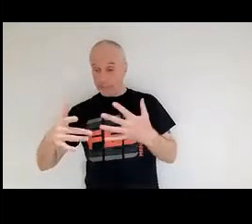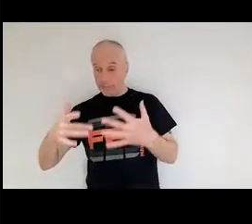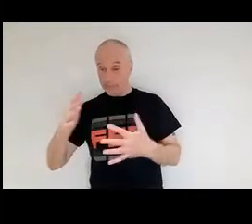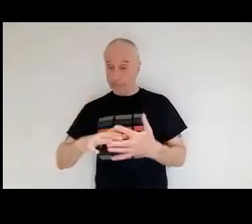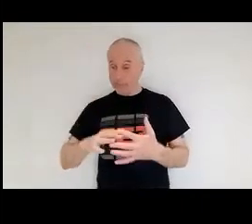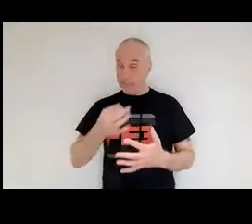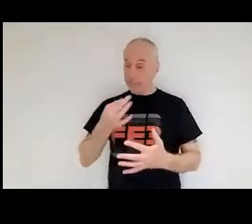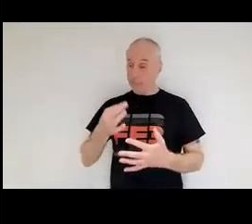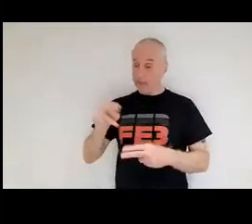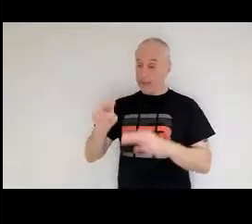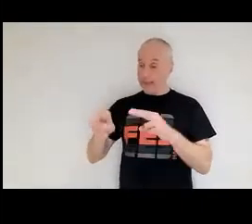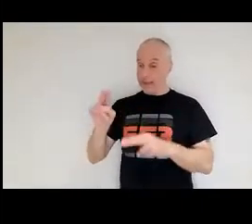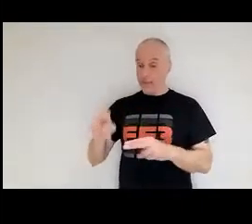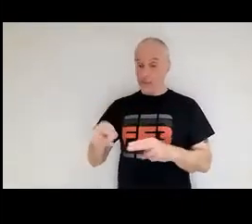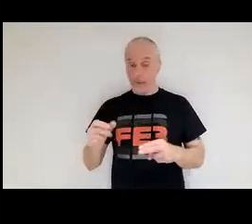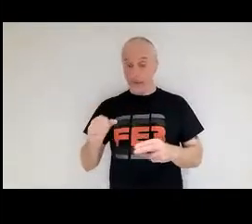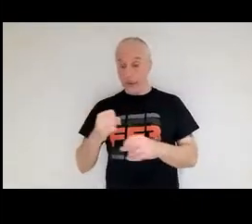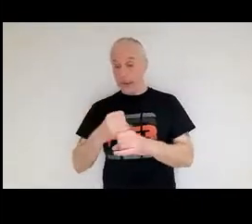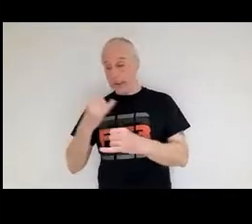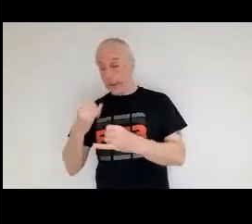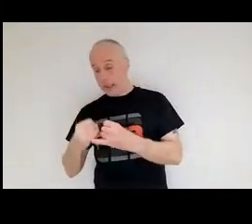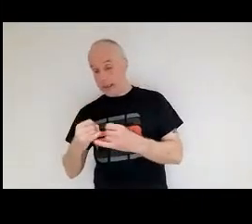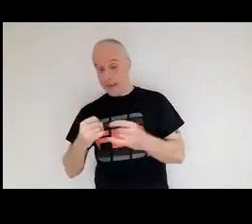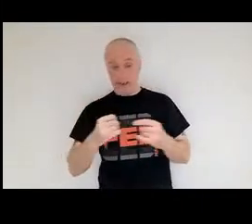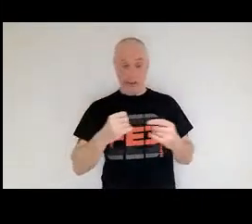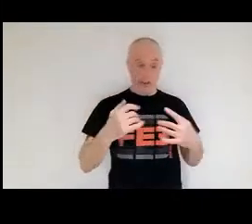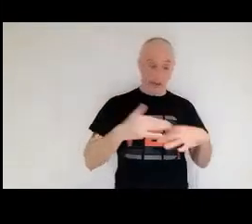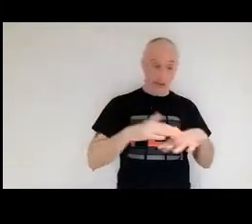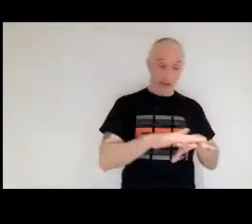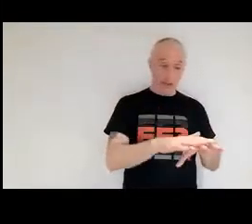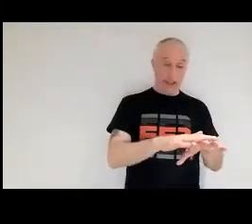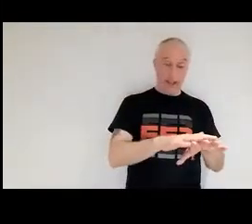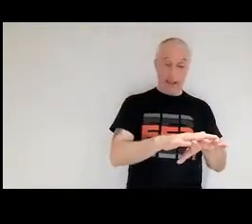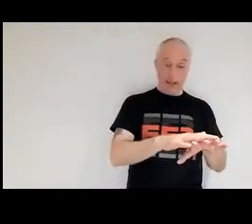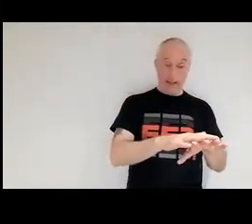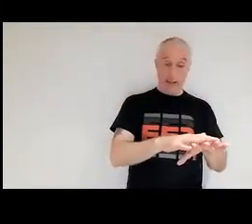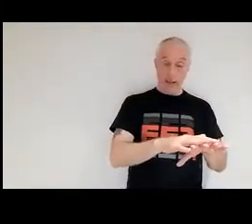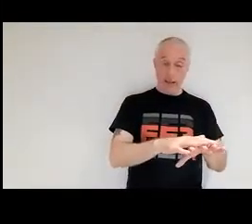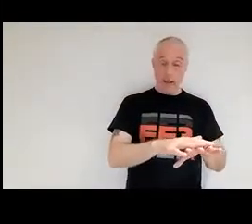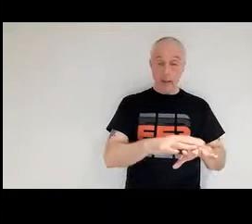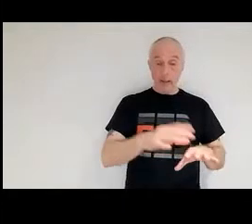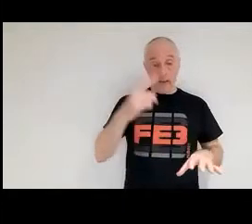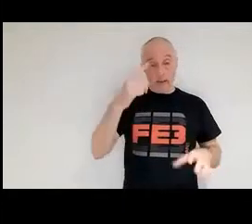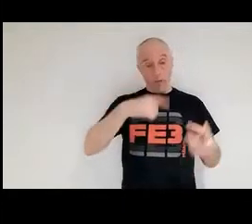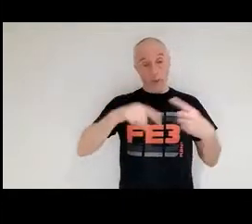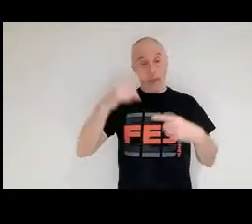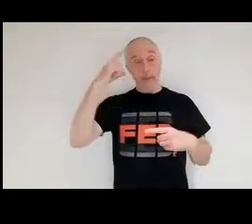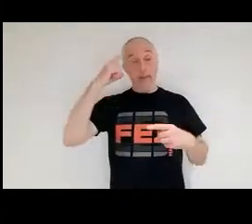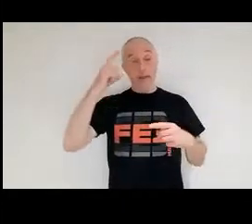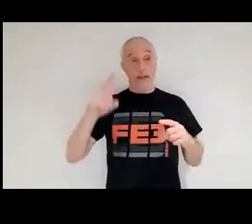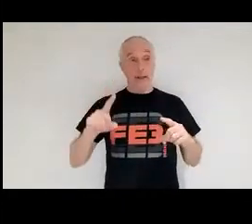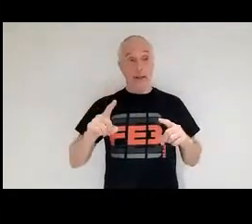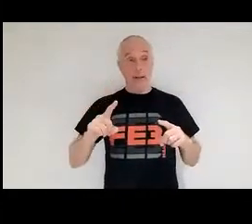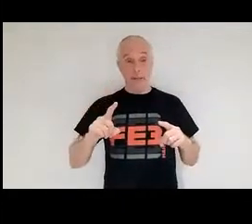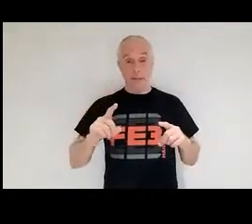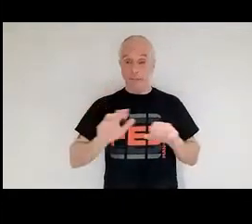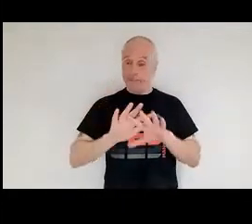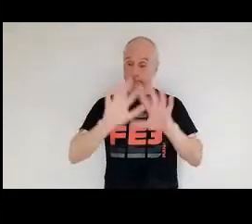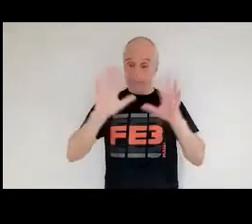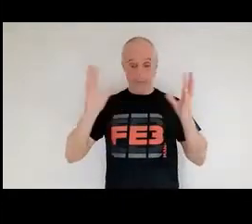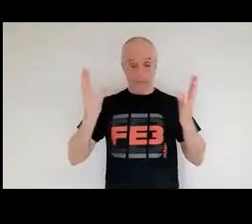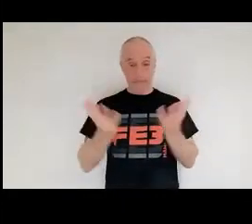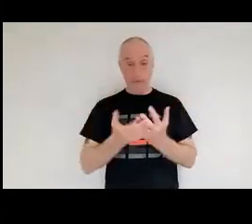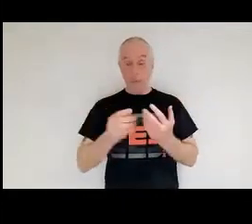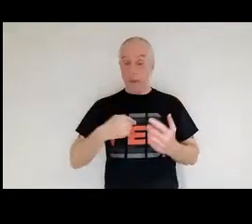gas versus blend. We think that evidence is sufficiently universal that we'd be confident arguing the